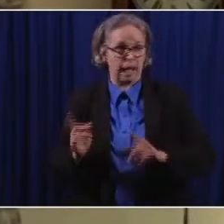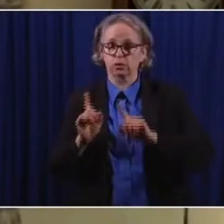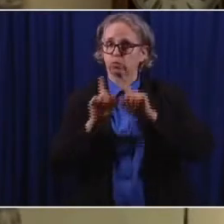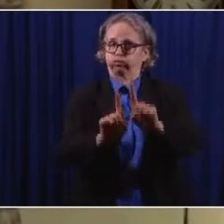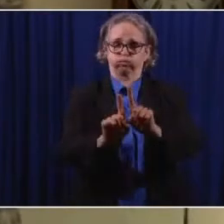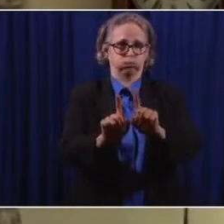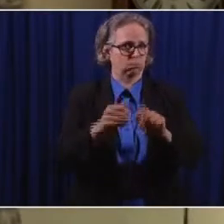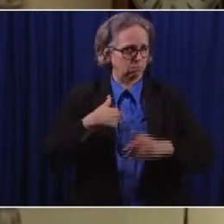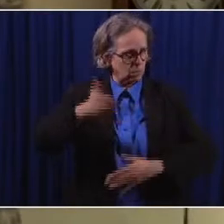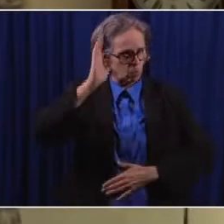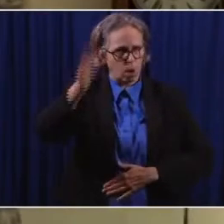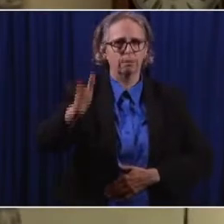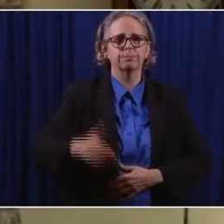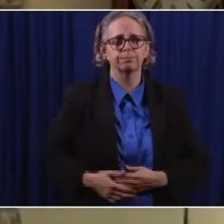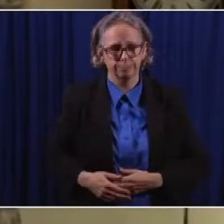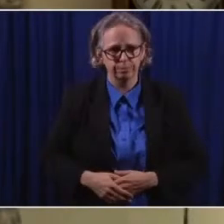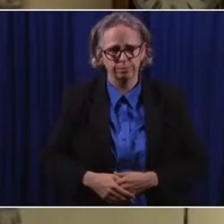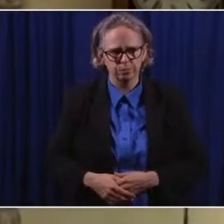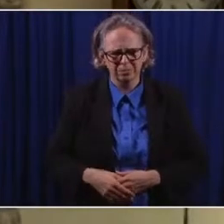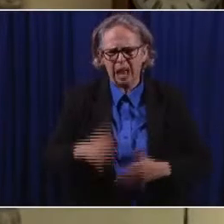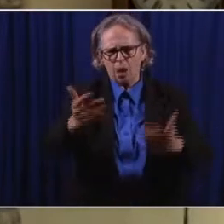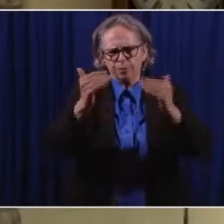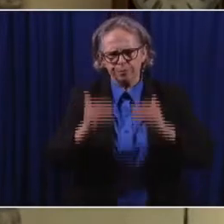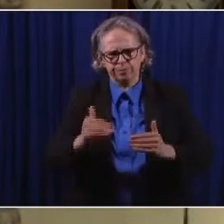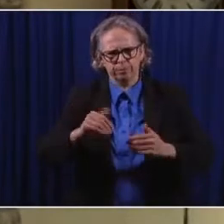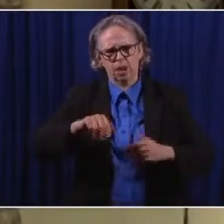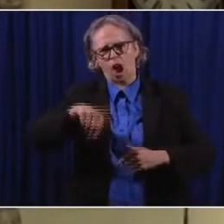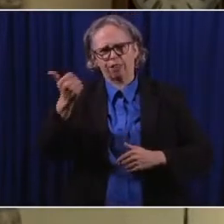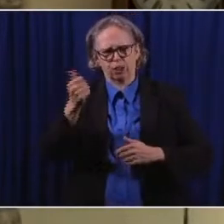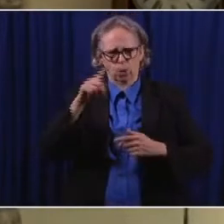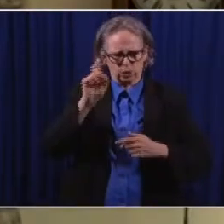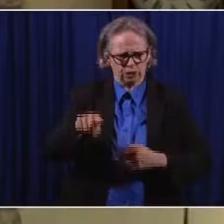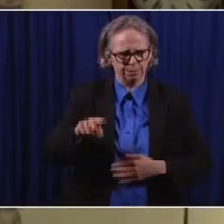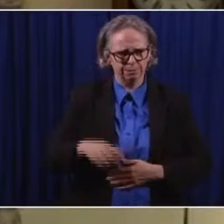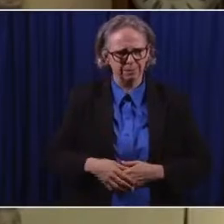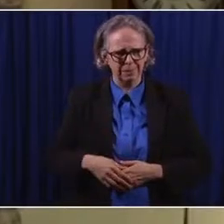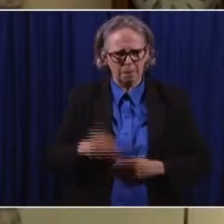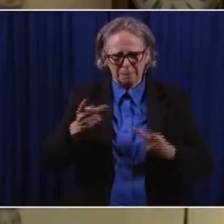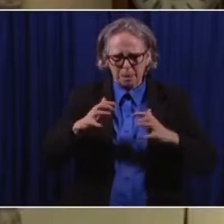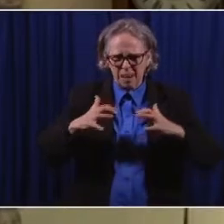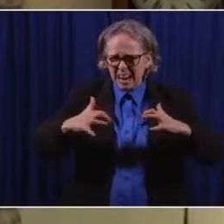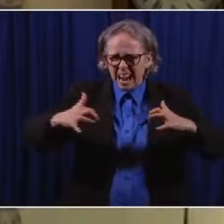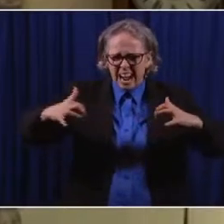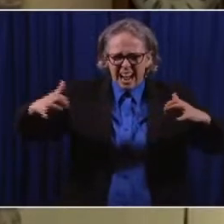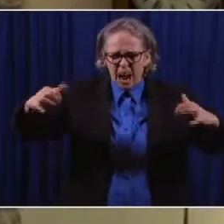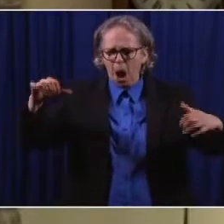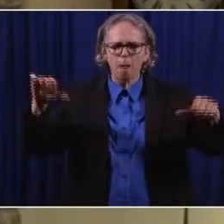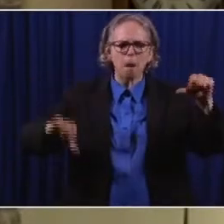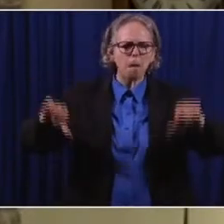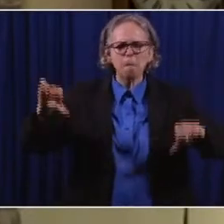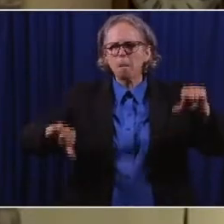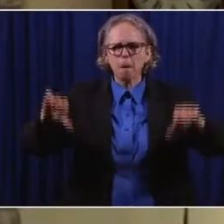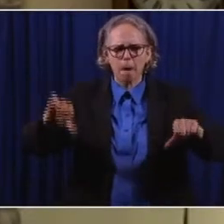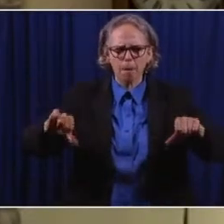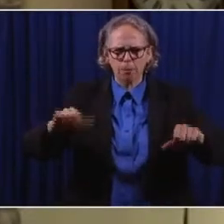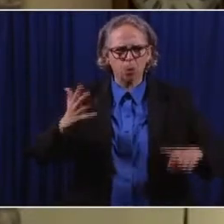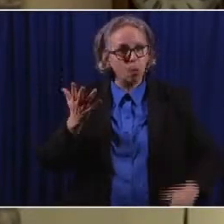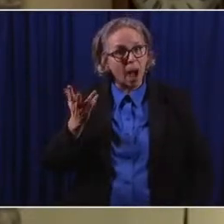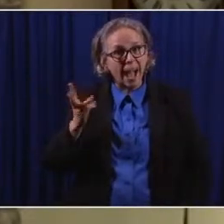Look, as far as why some people in the crowd reacted the way they did, look,